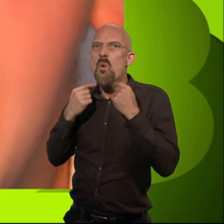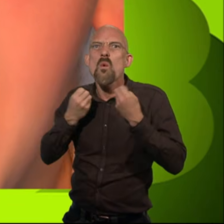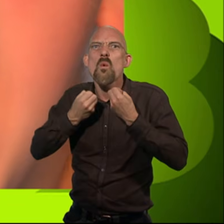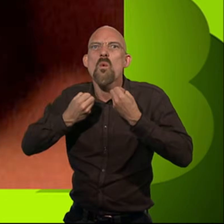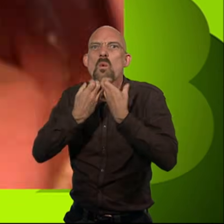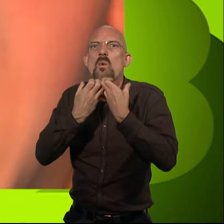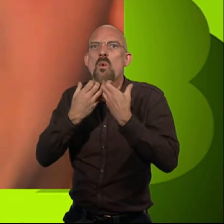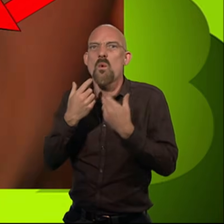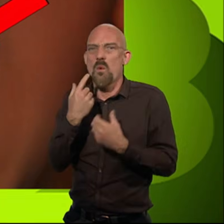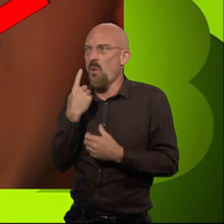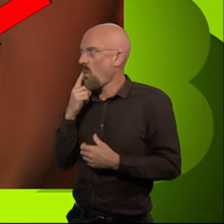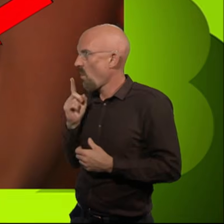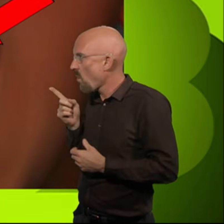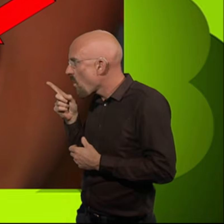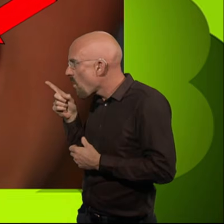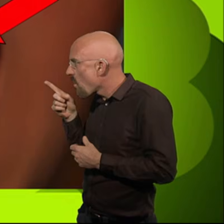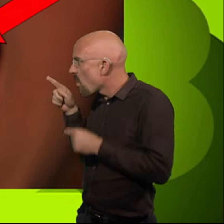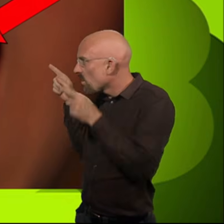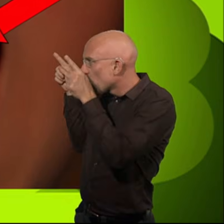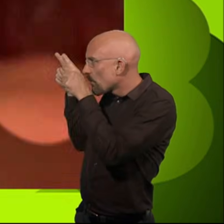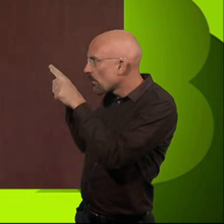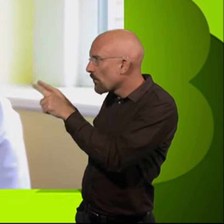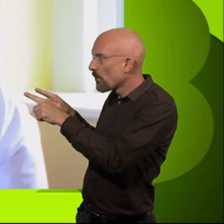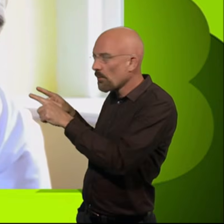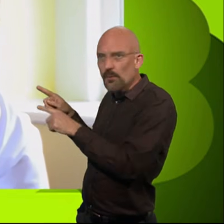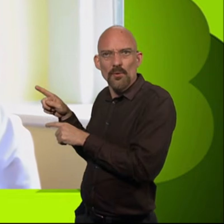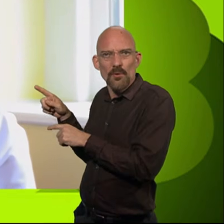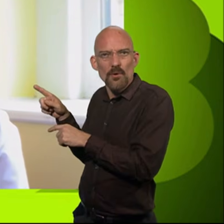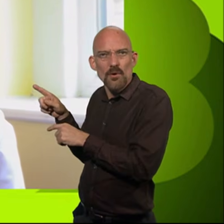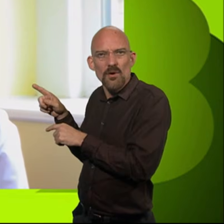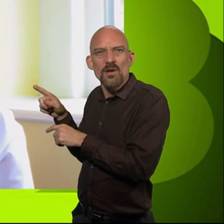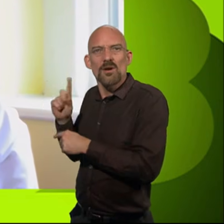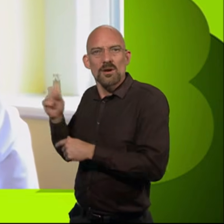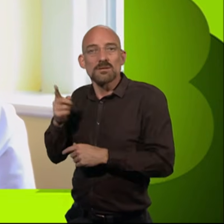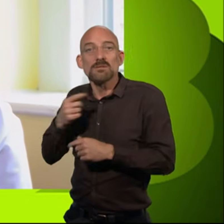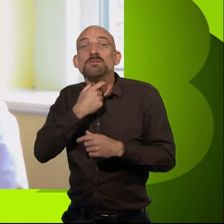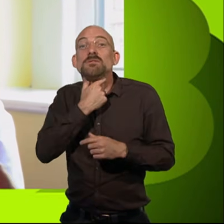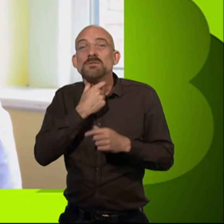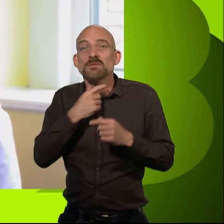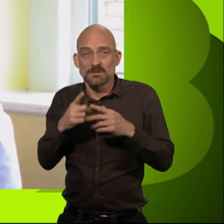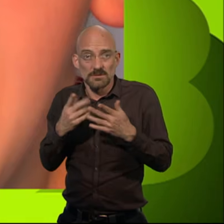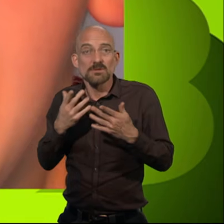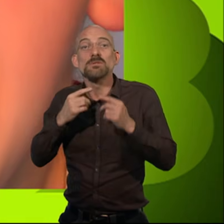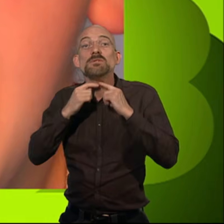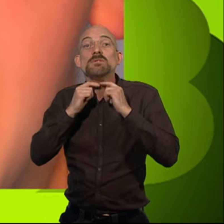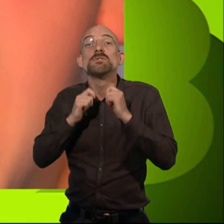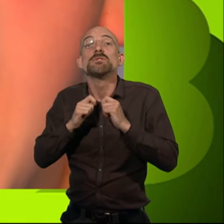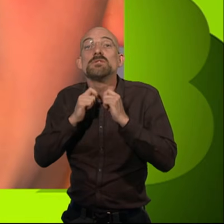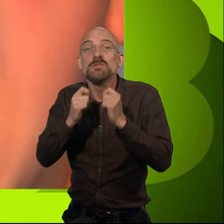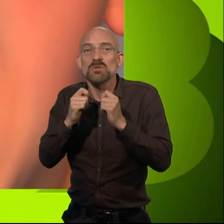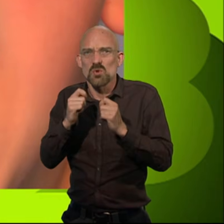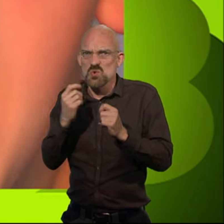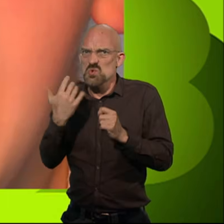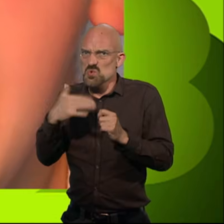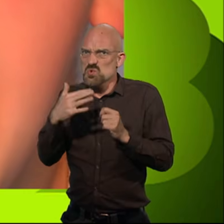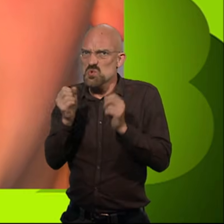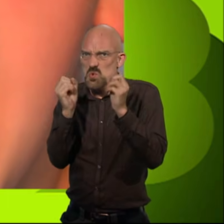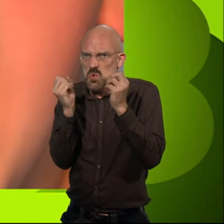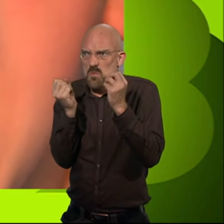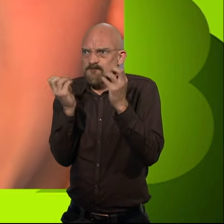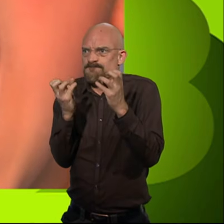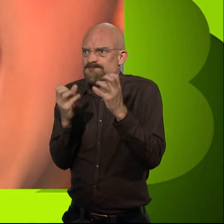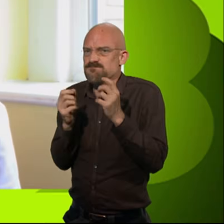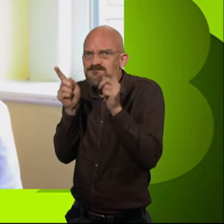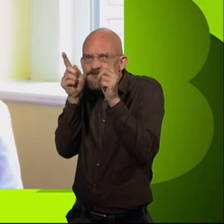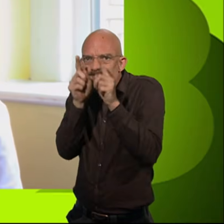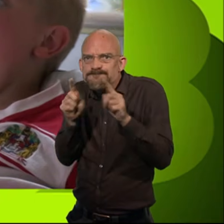Ignore the dangly bit in the middle. These are the tonsils. Bailey's tonsils are absolutely massive. They're lumpy, they're big. They really look